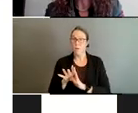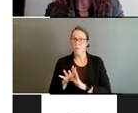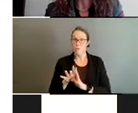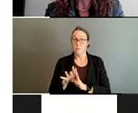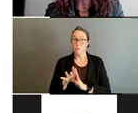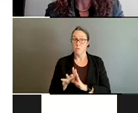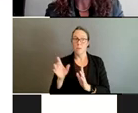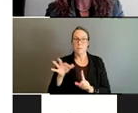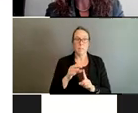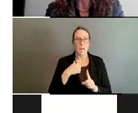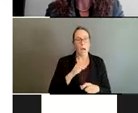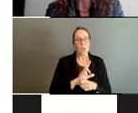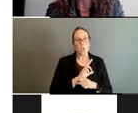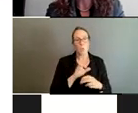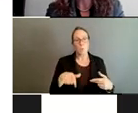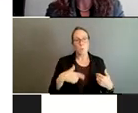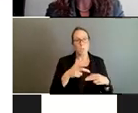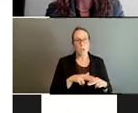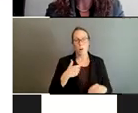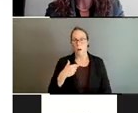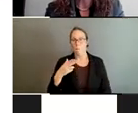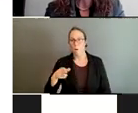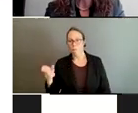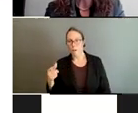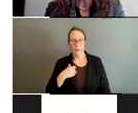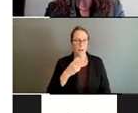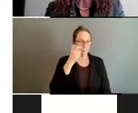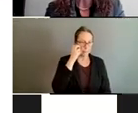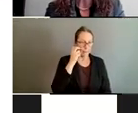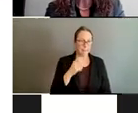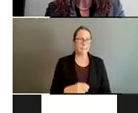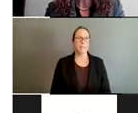use a wheelchair, I'm hard of hearing, I'm blind.